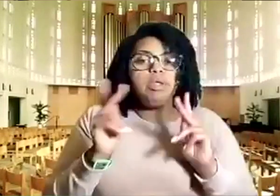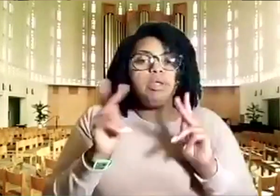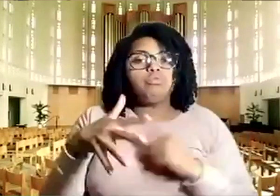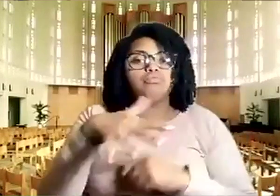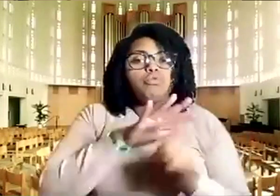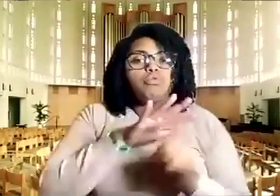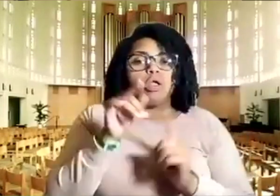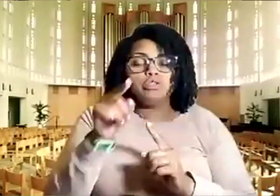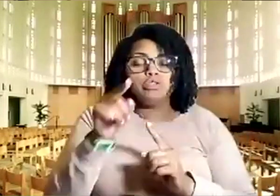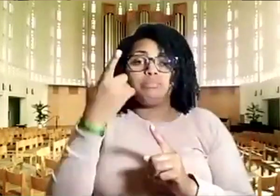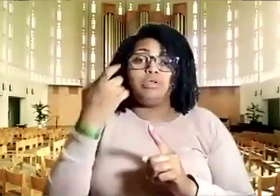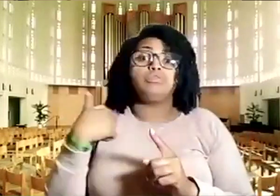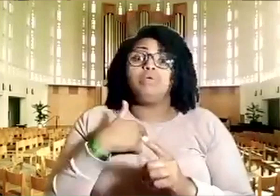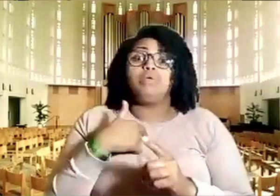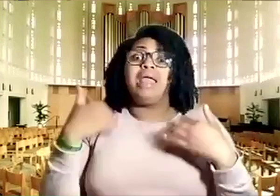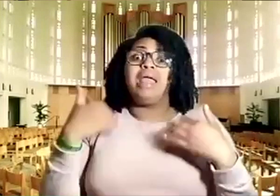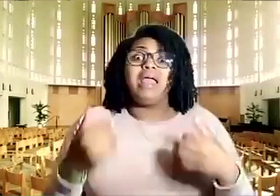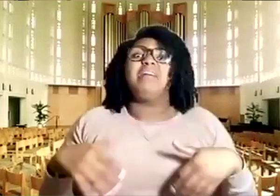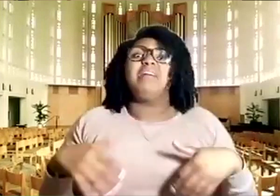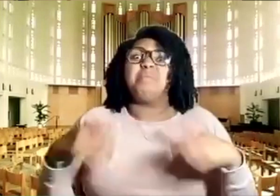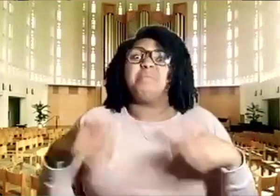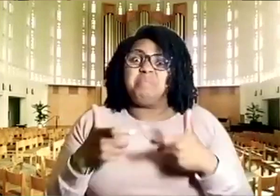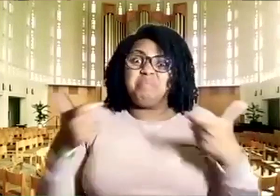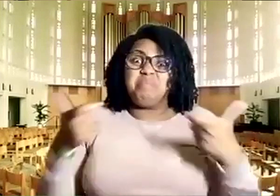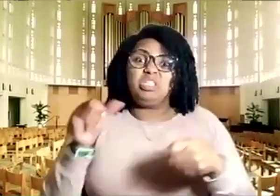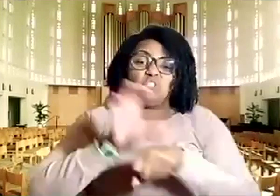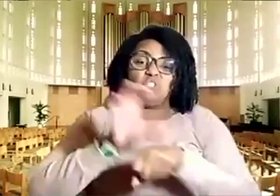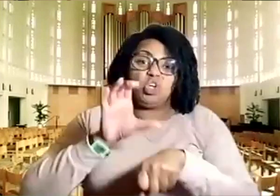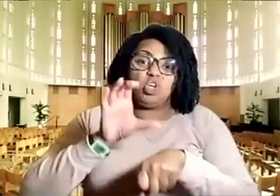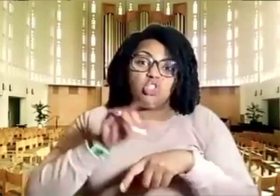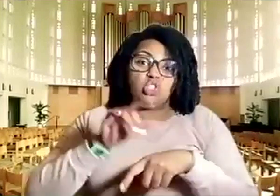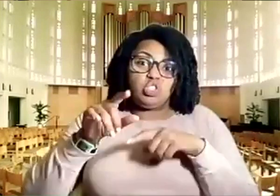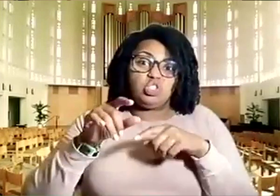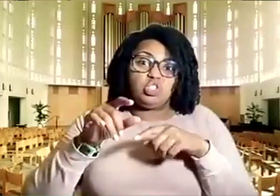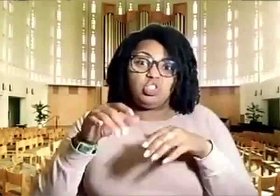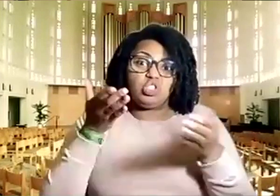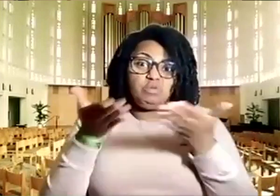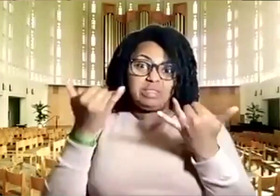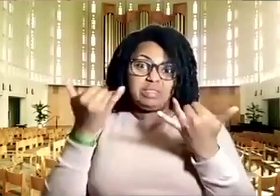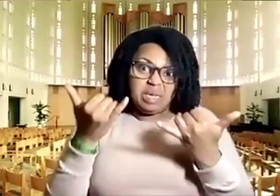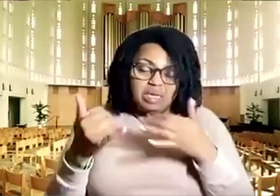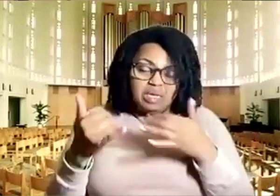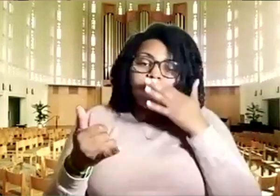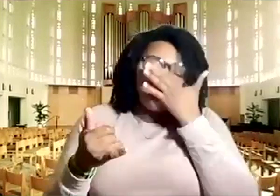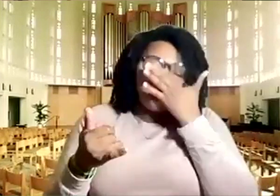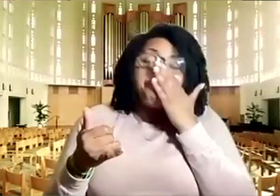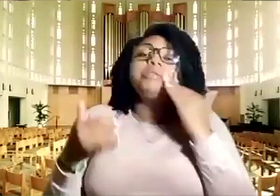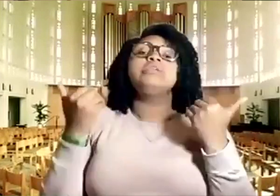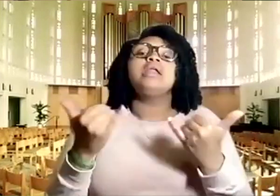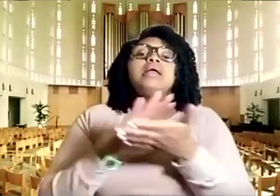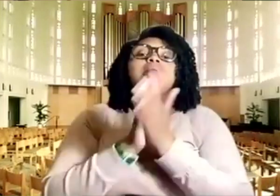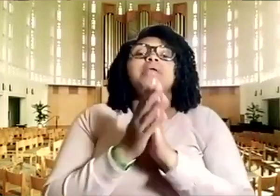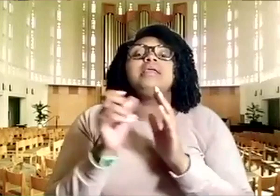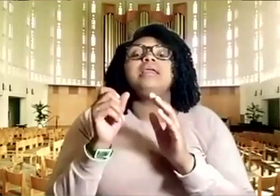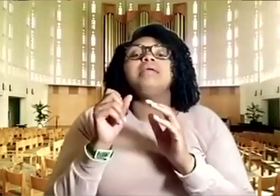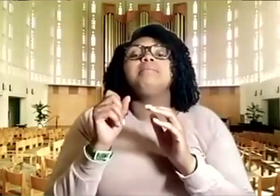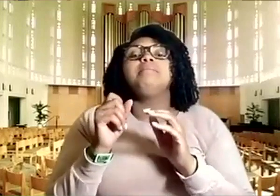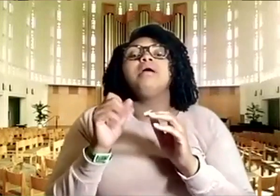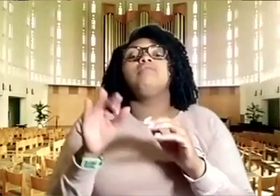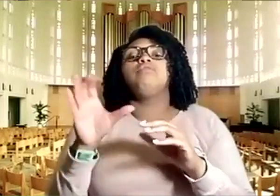packed service this morning. But with that said, may the peace of Christ be with you all.